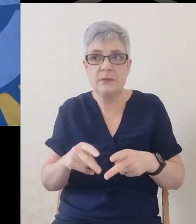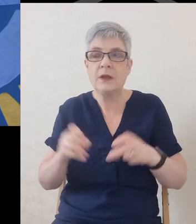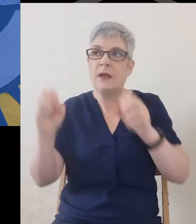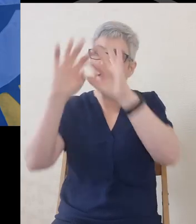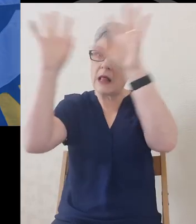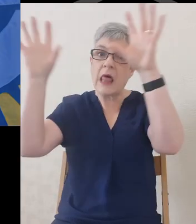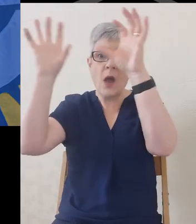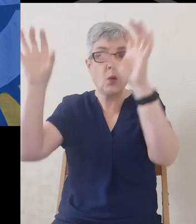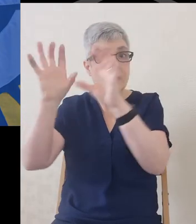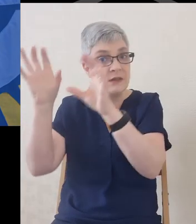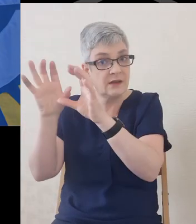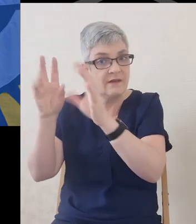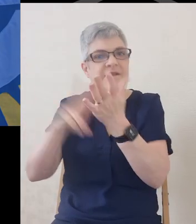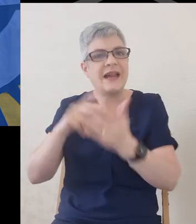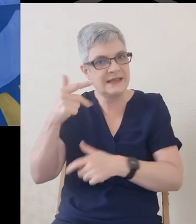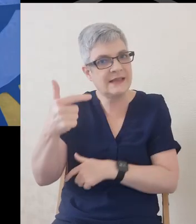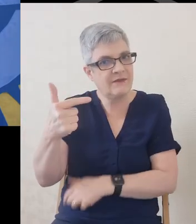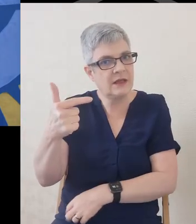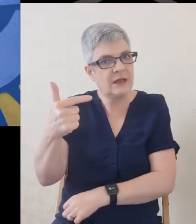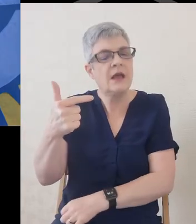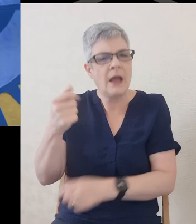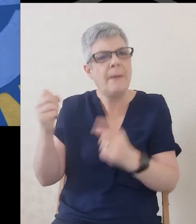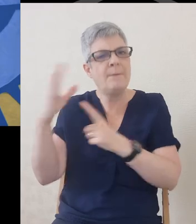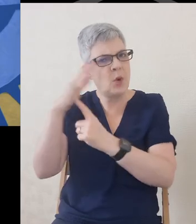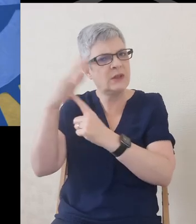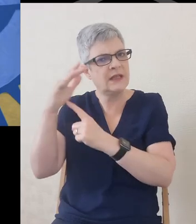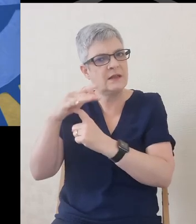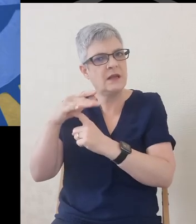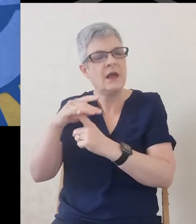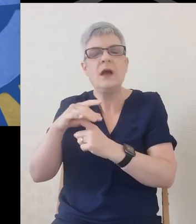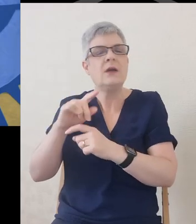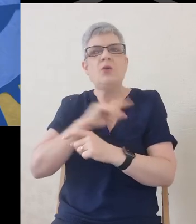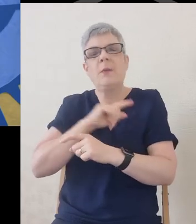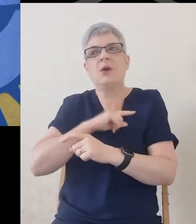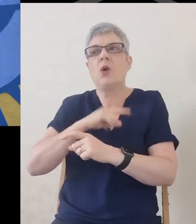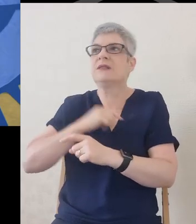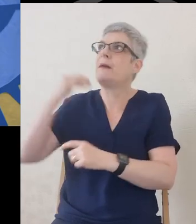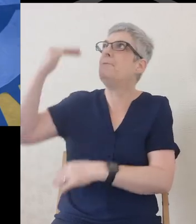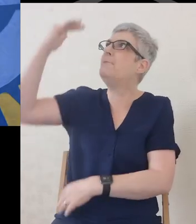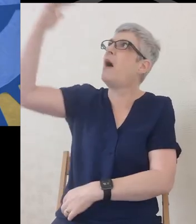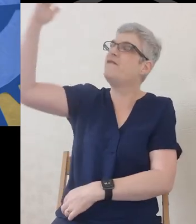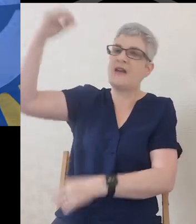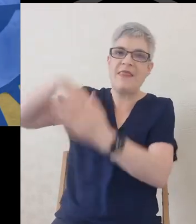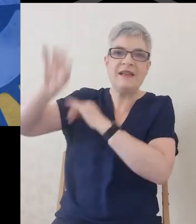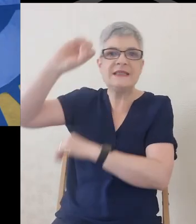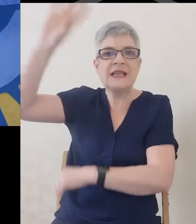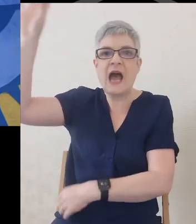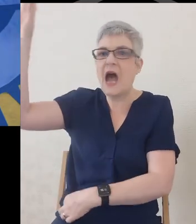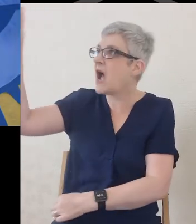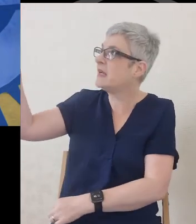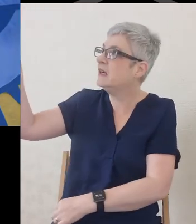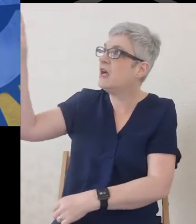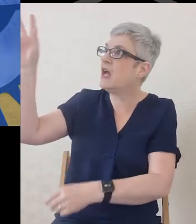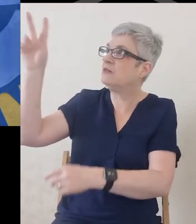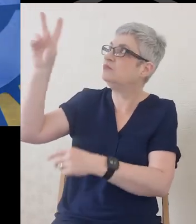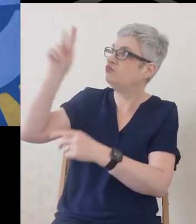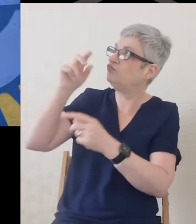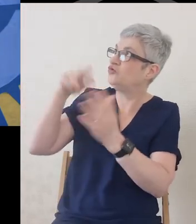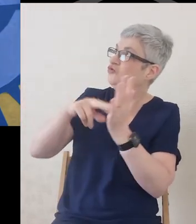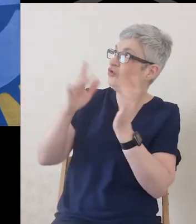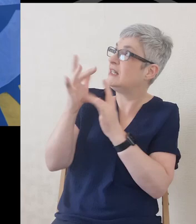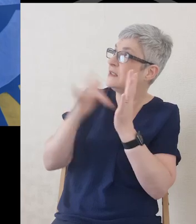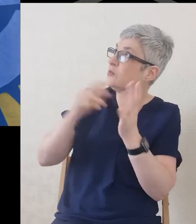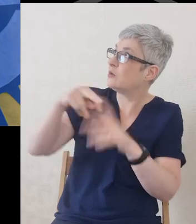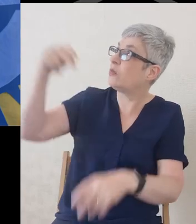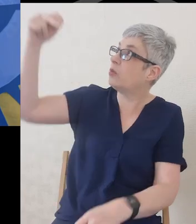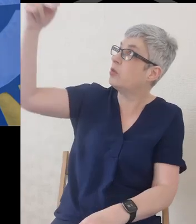cloud, verse 7, was significant not because it was above the disciples in the sky, and that was the direction Jesus was going